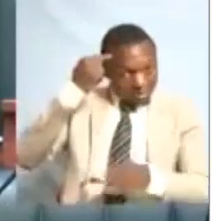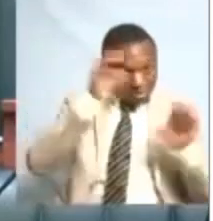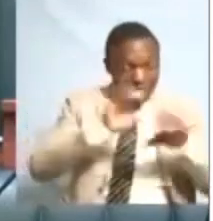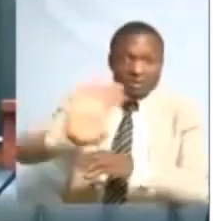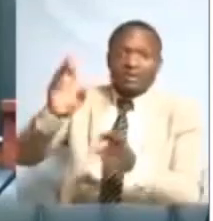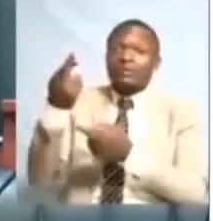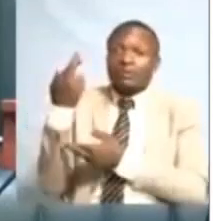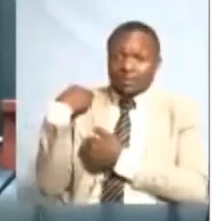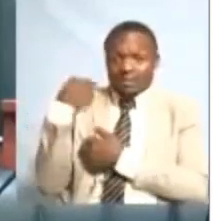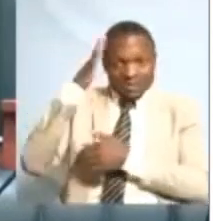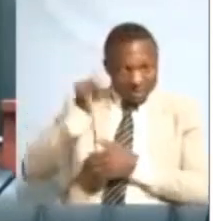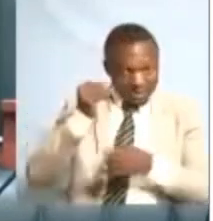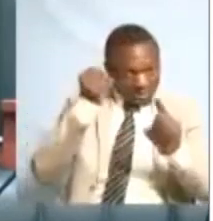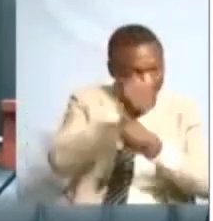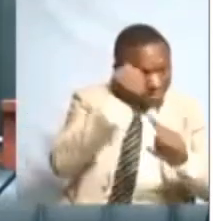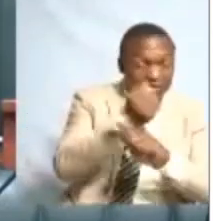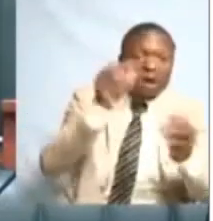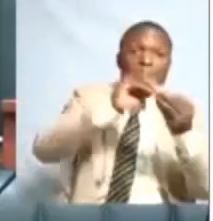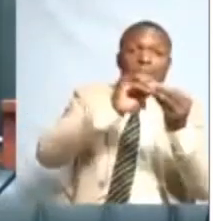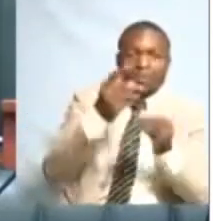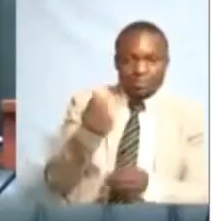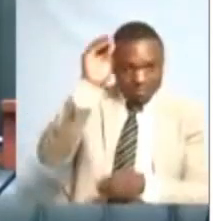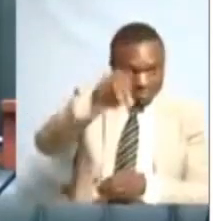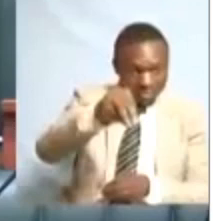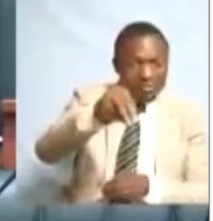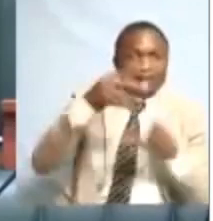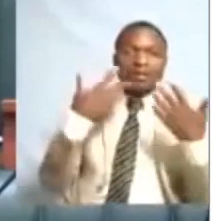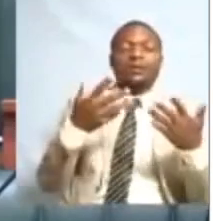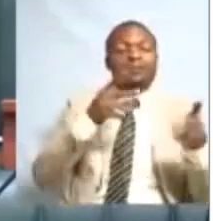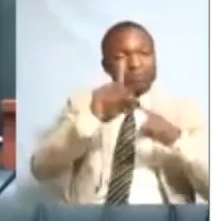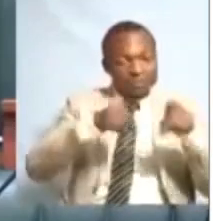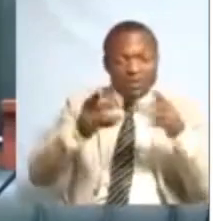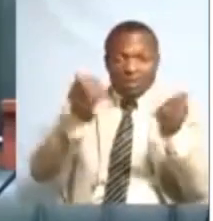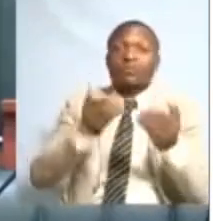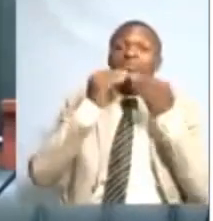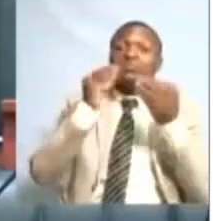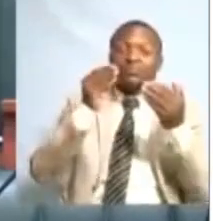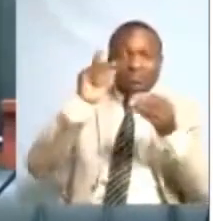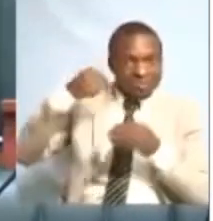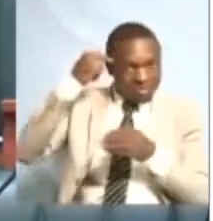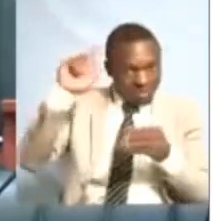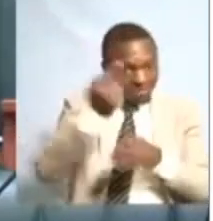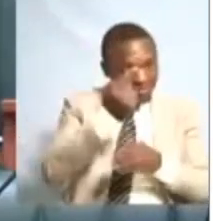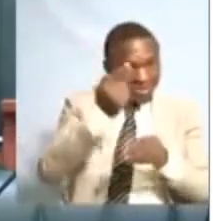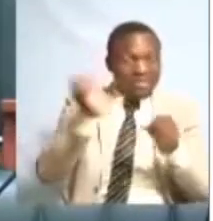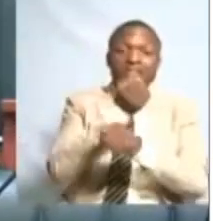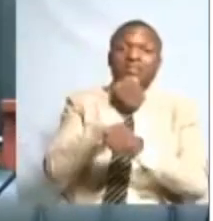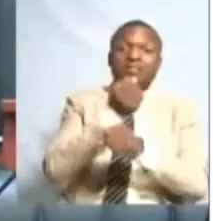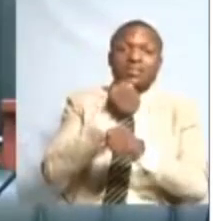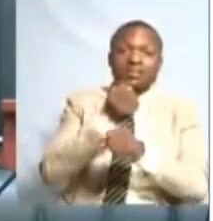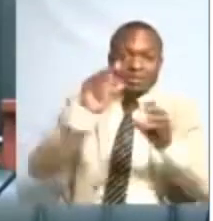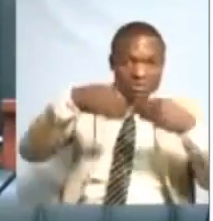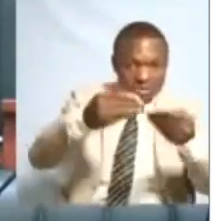role, and that is why we are advocating for more money being placed at the hands of people. And we want to commend the government. The first step taken is